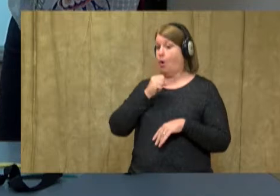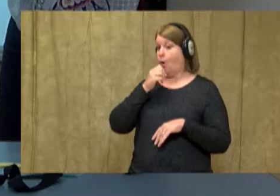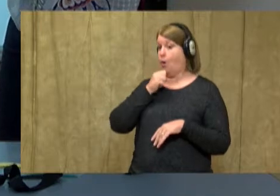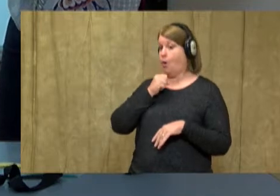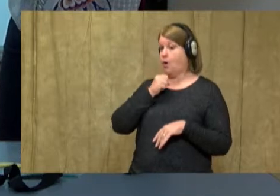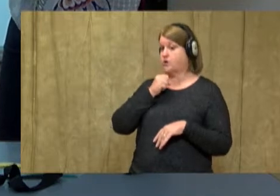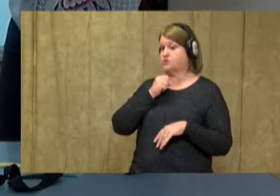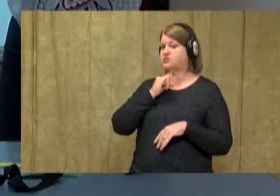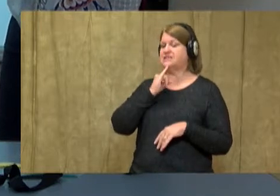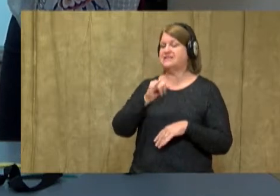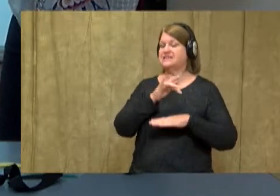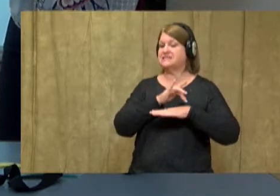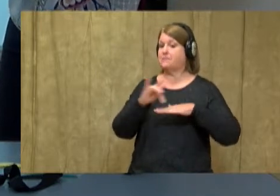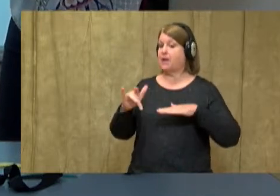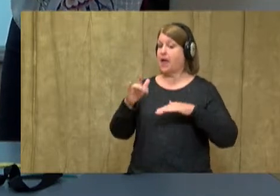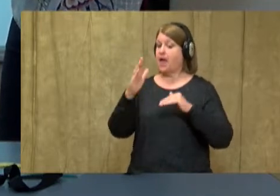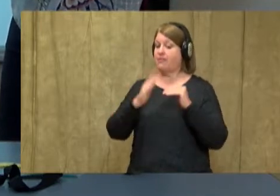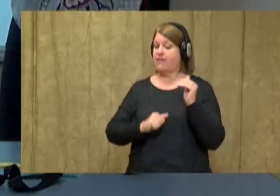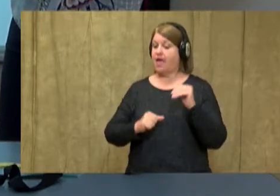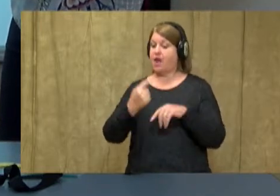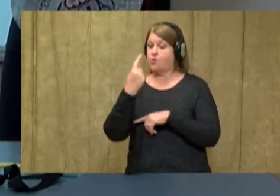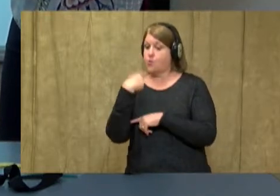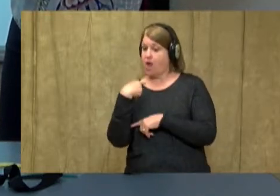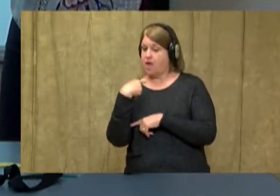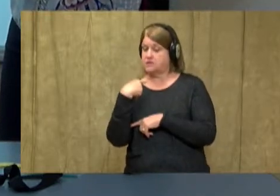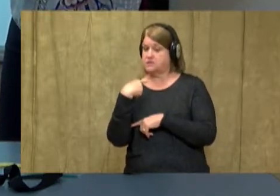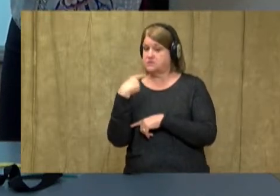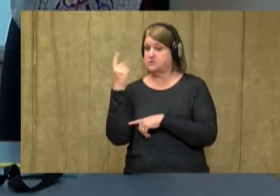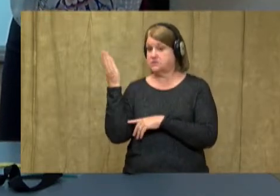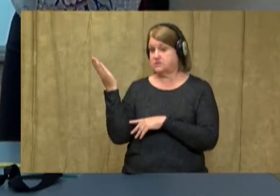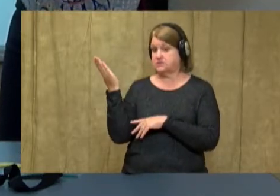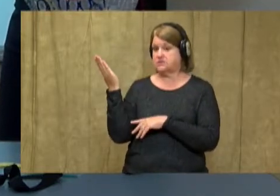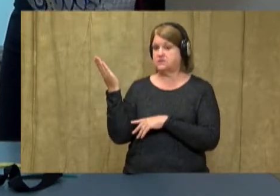is blank than the red.